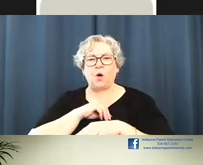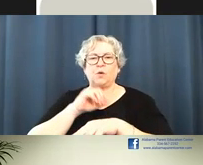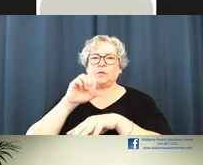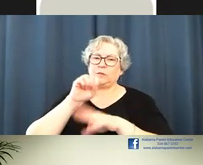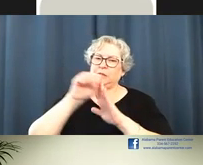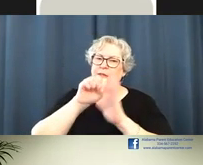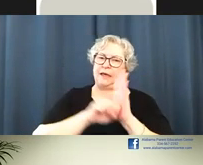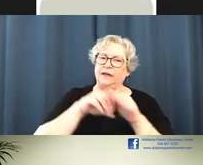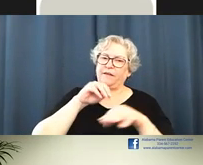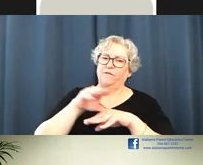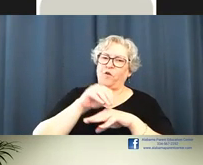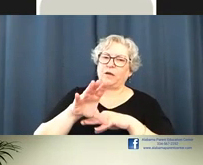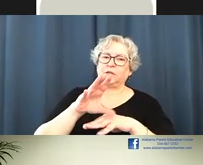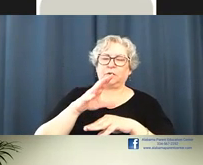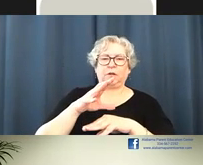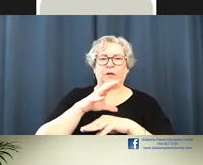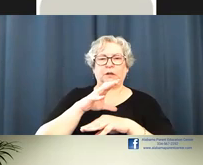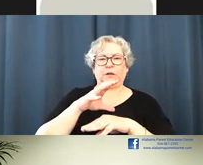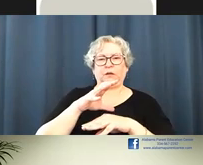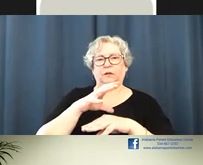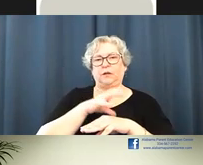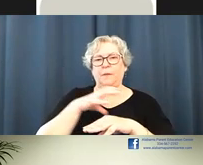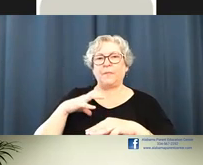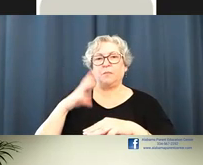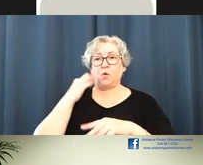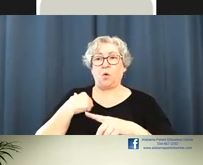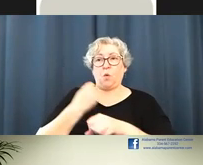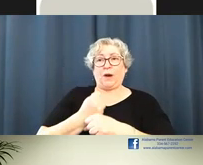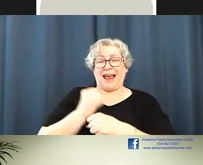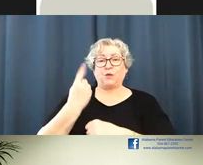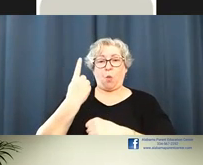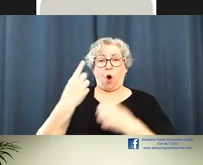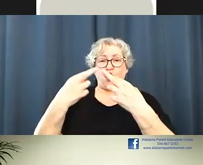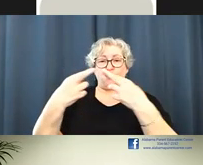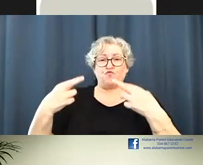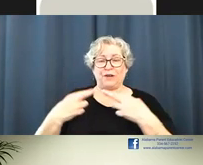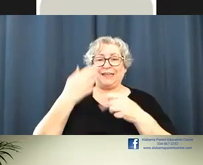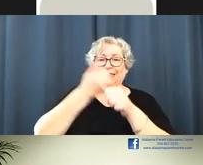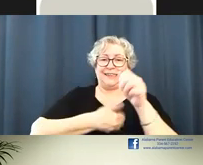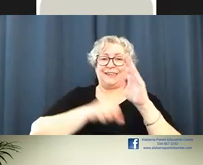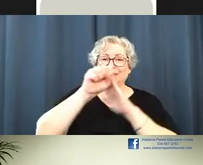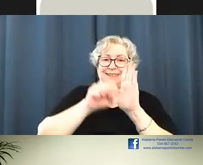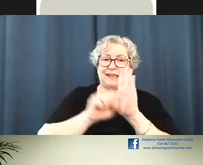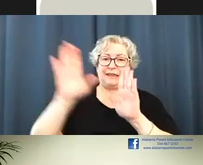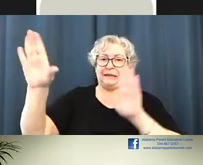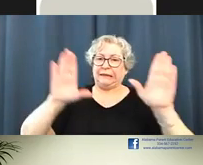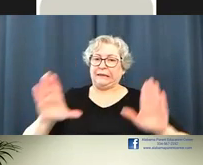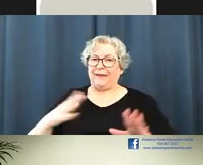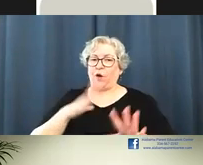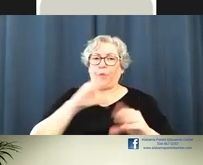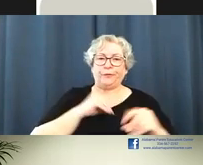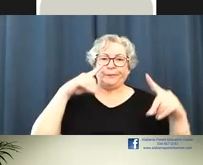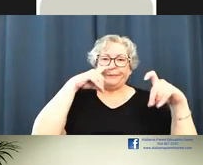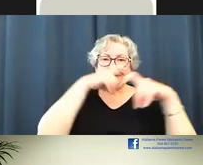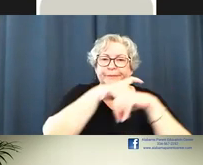committee, because as you all well know, although we're working as one region, every single state does have its own intricacies, the way that